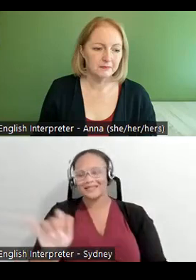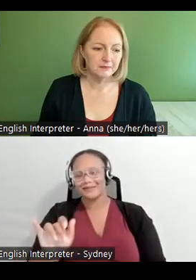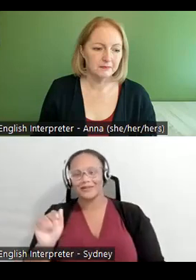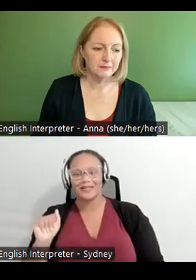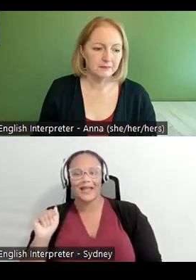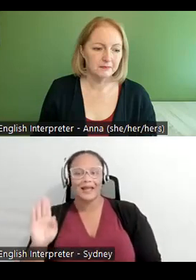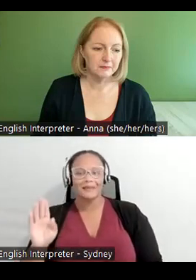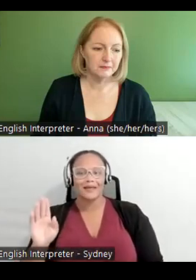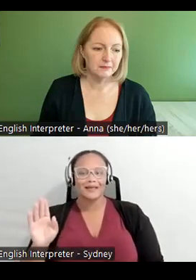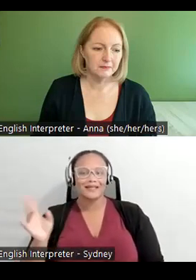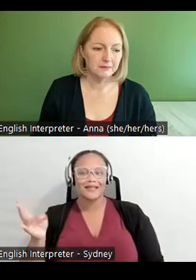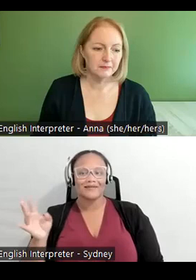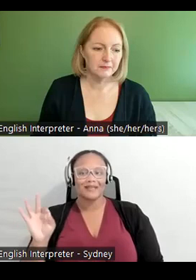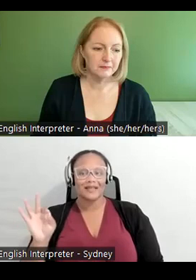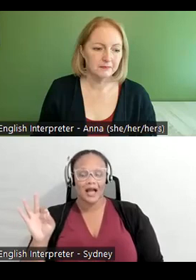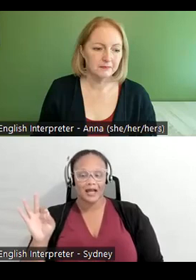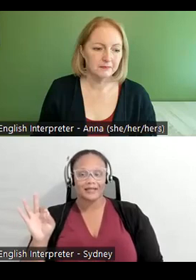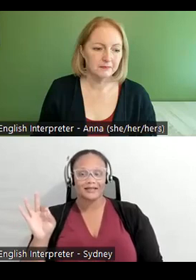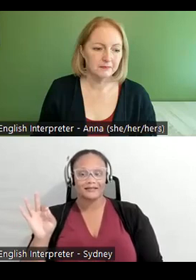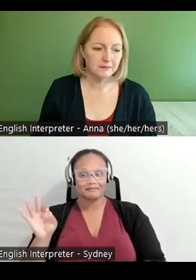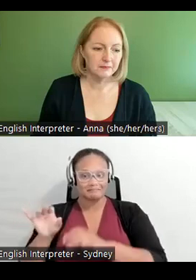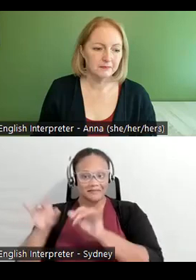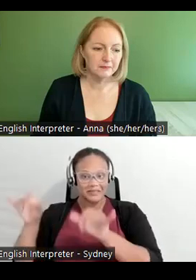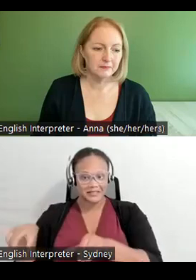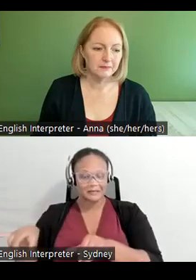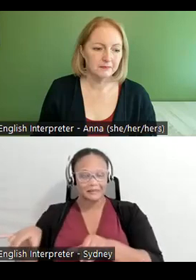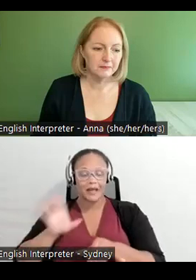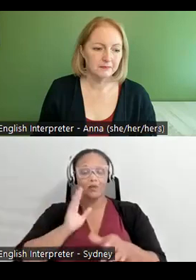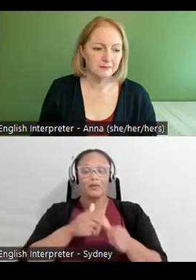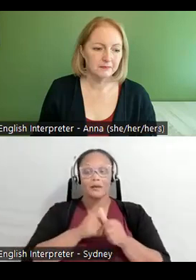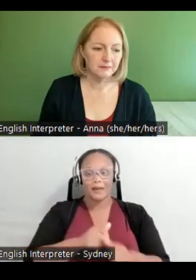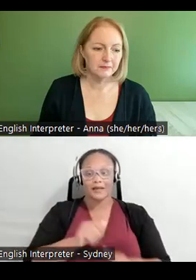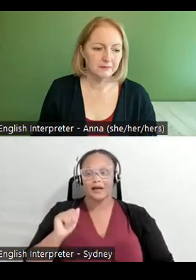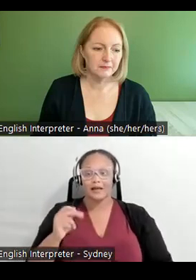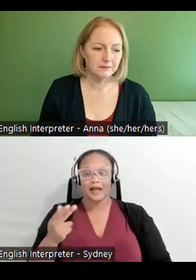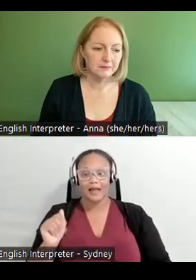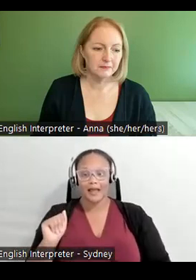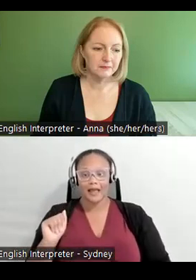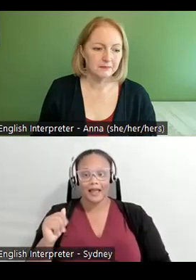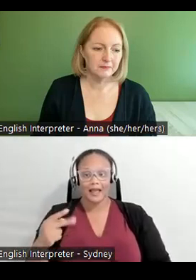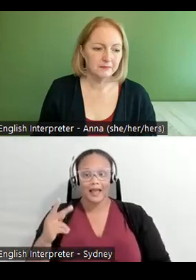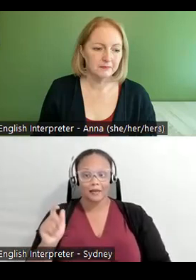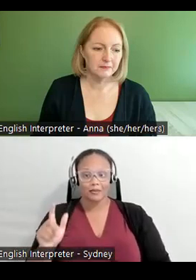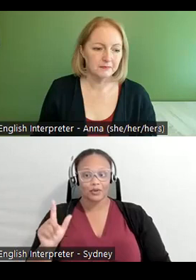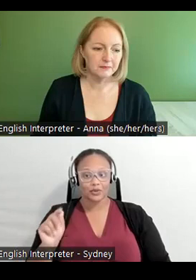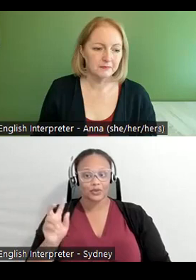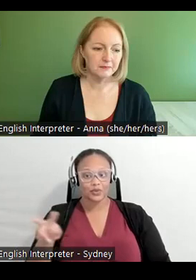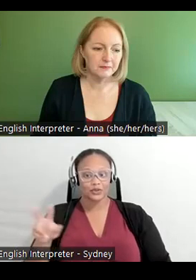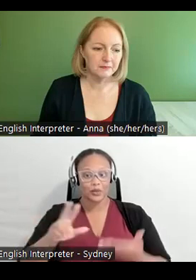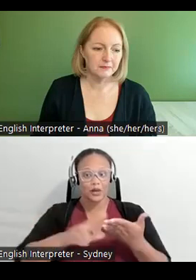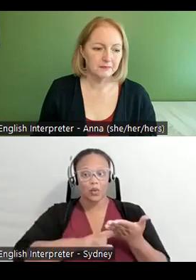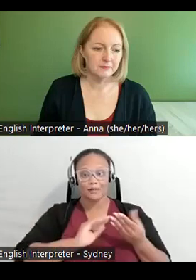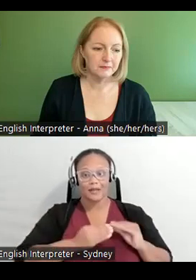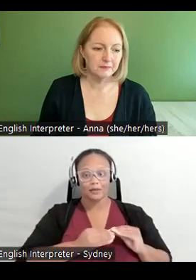payment distribution. And it'll be based on April 2022 enrollment, just like AB 179.